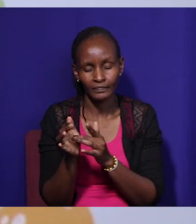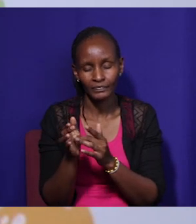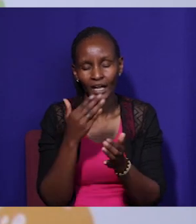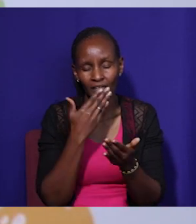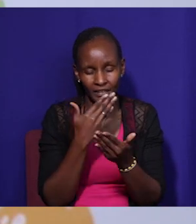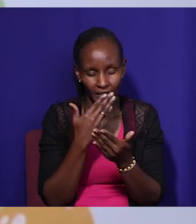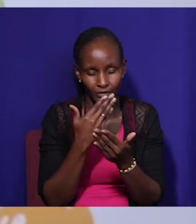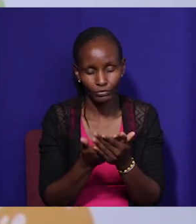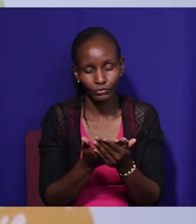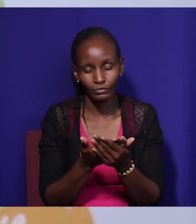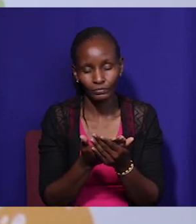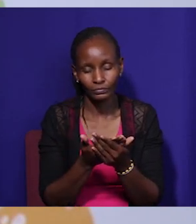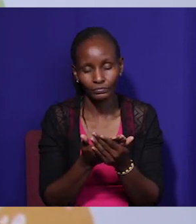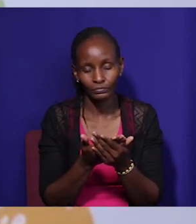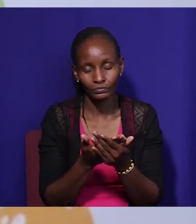thank you